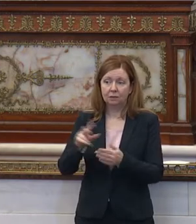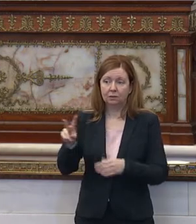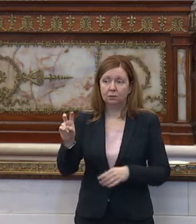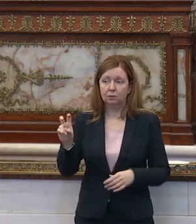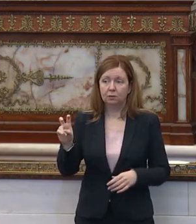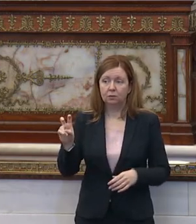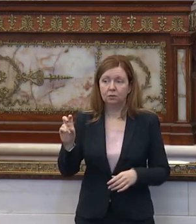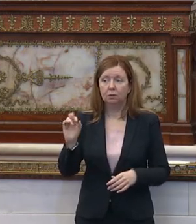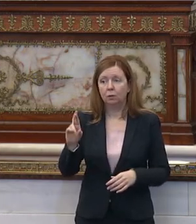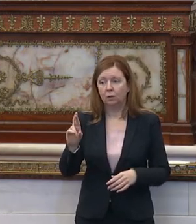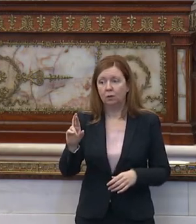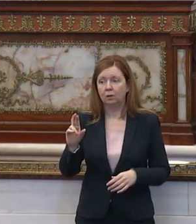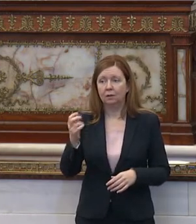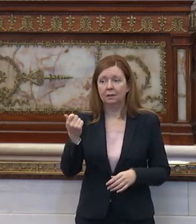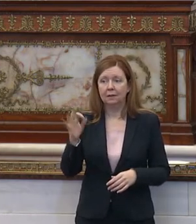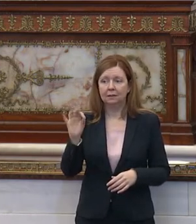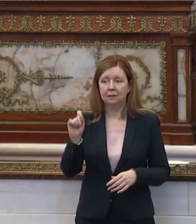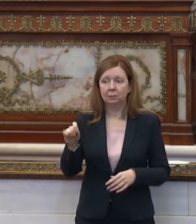$18,963,200, or